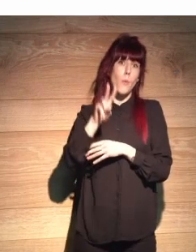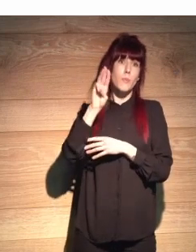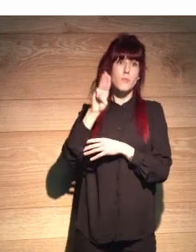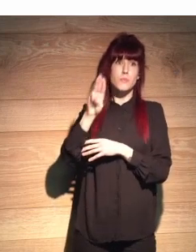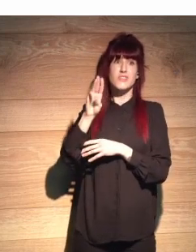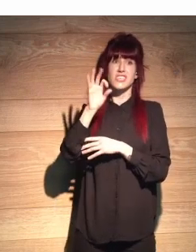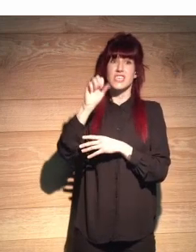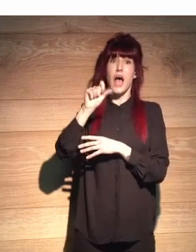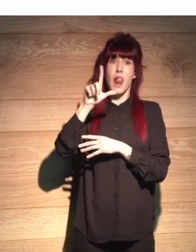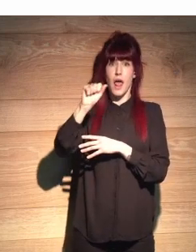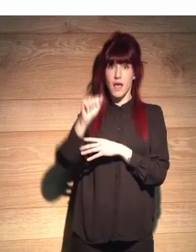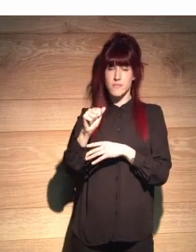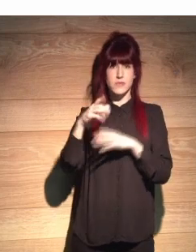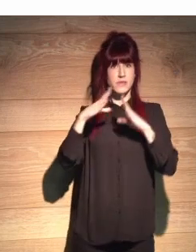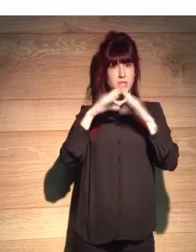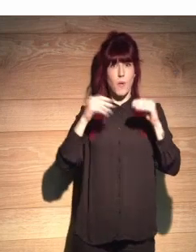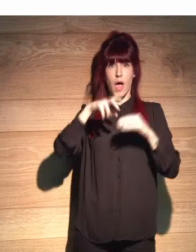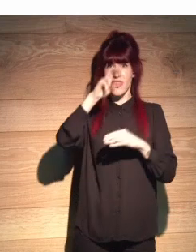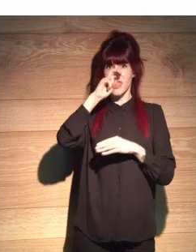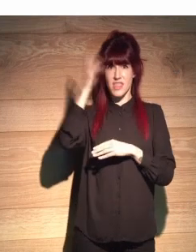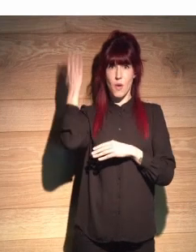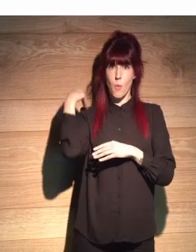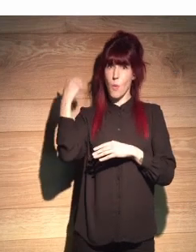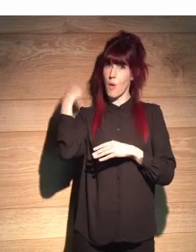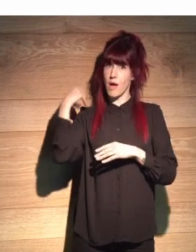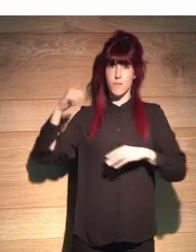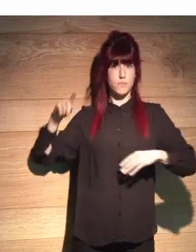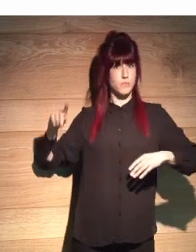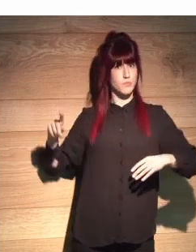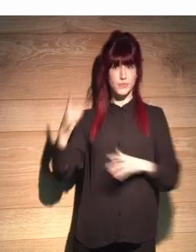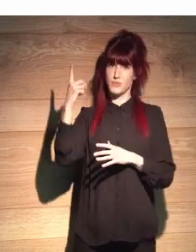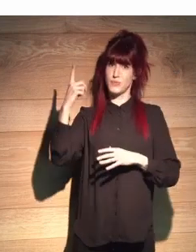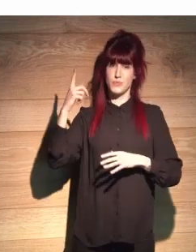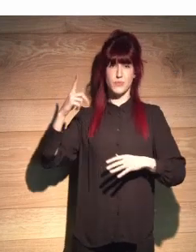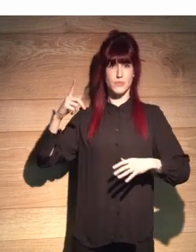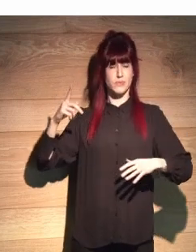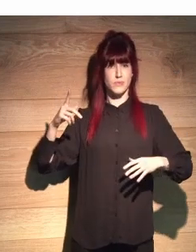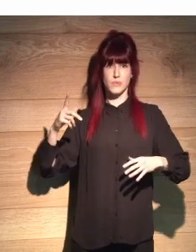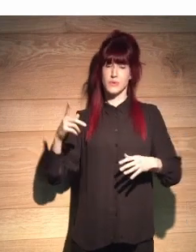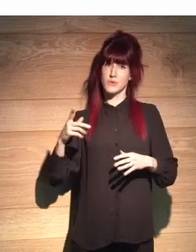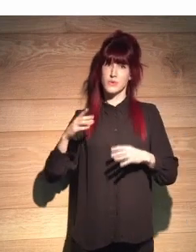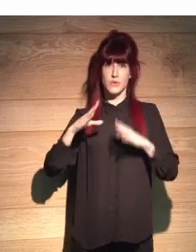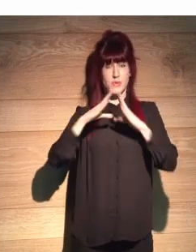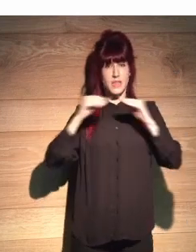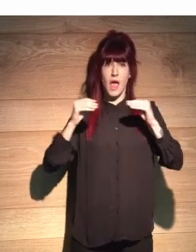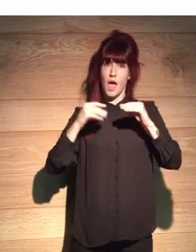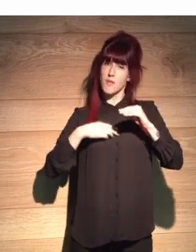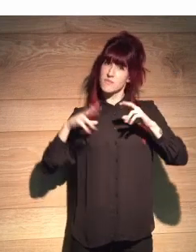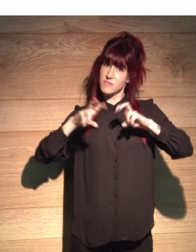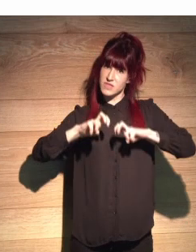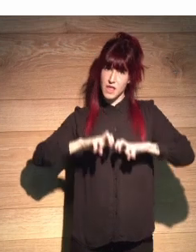a top-ranked university. It's a broad research university with 3